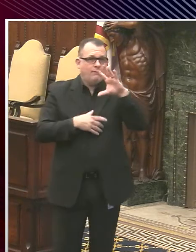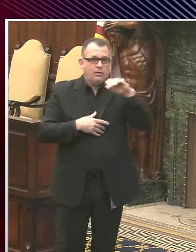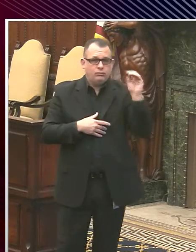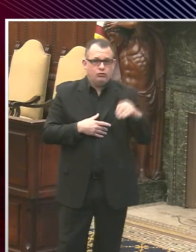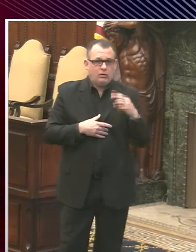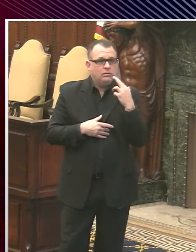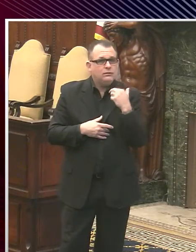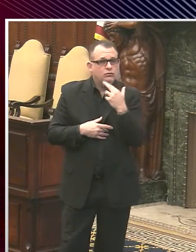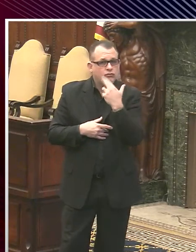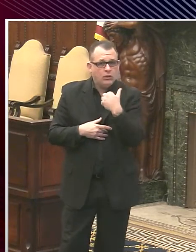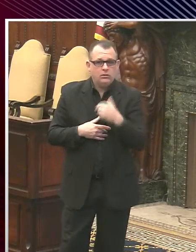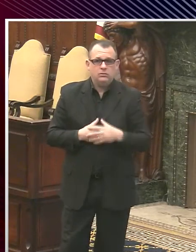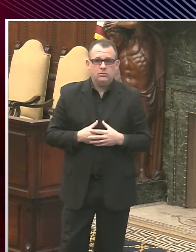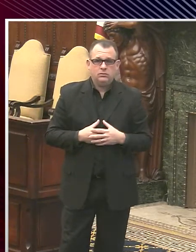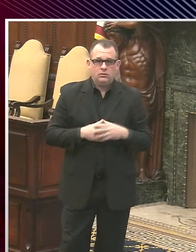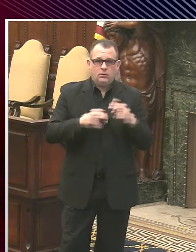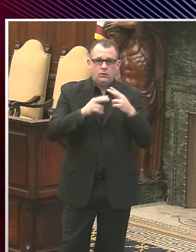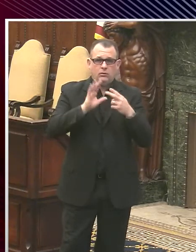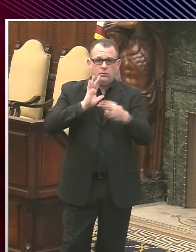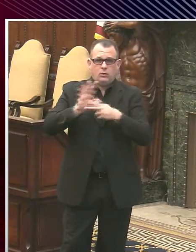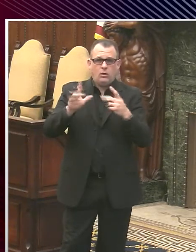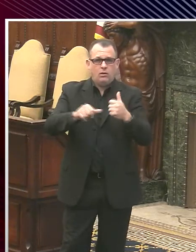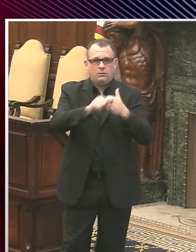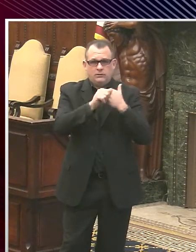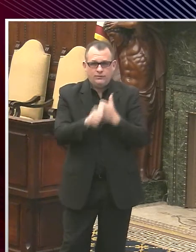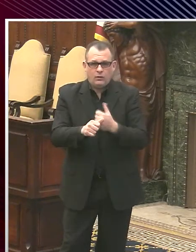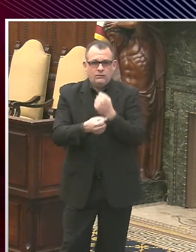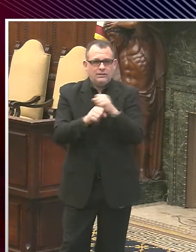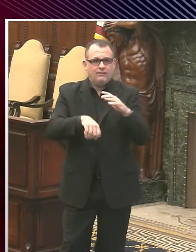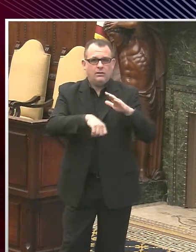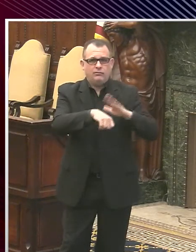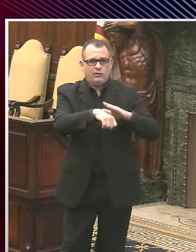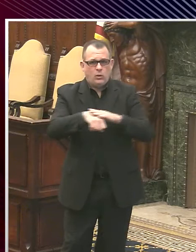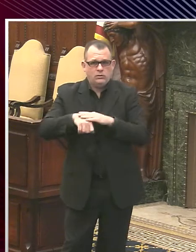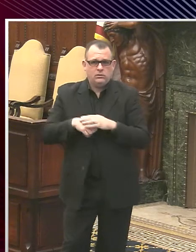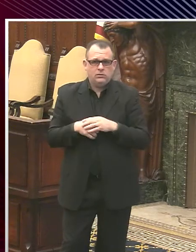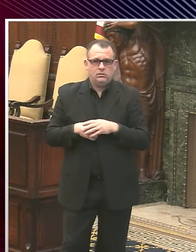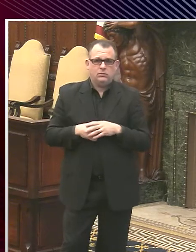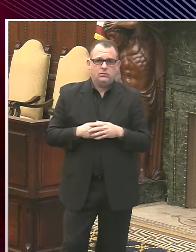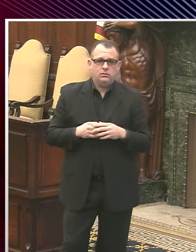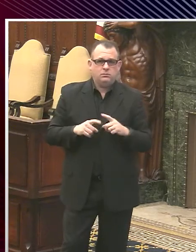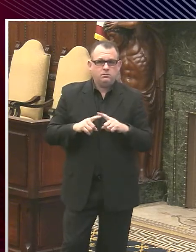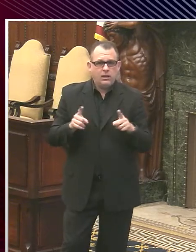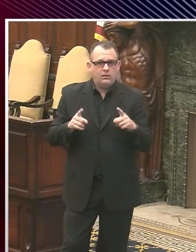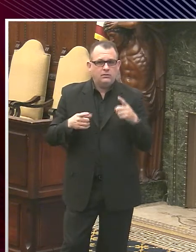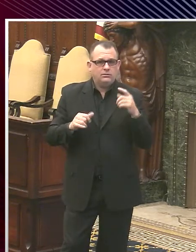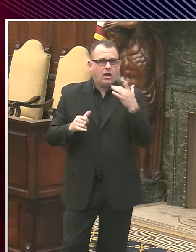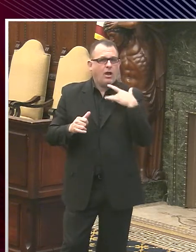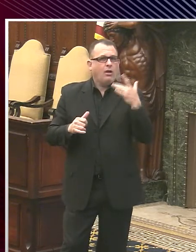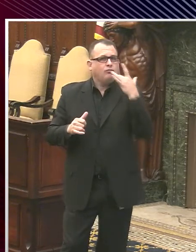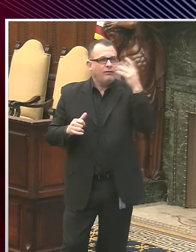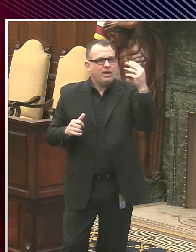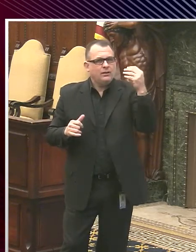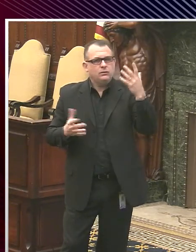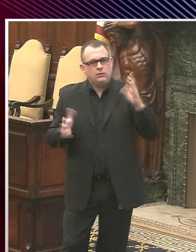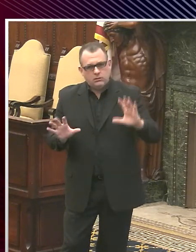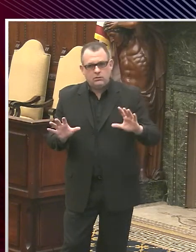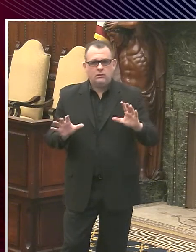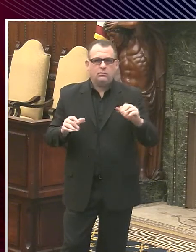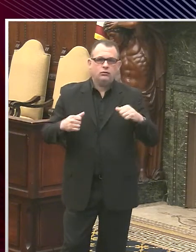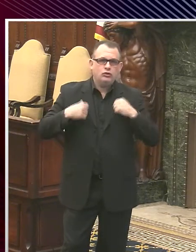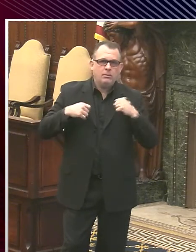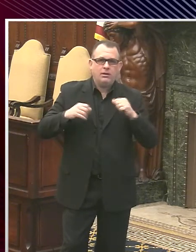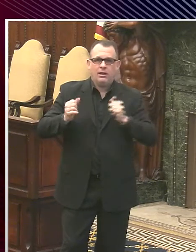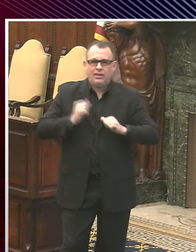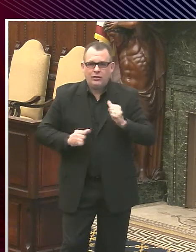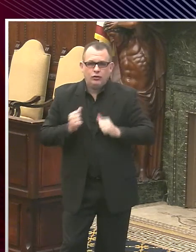restaurants that self-certified of certain safety precautions, although they're still encouraging outdoor dining. And gyms and theaters and malls and casinos